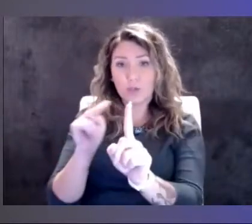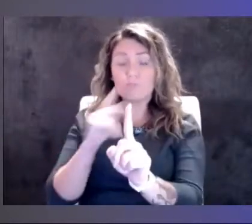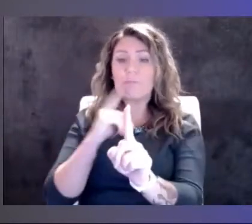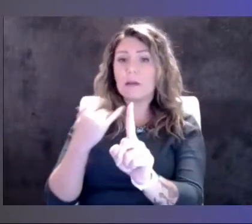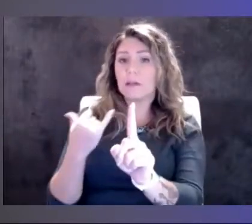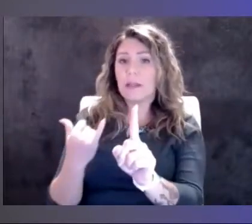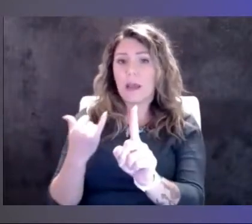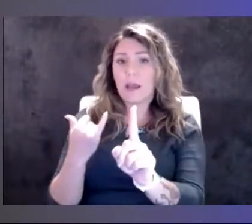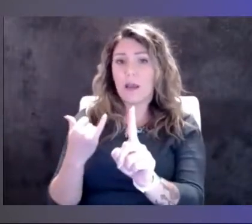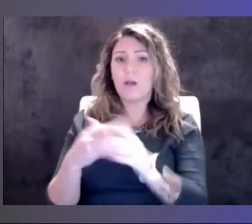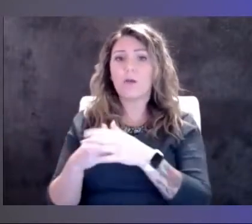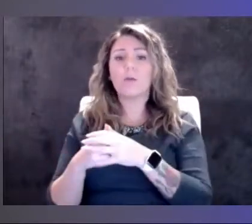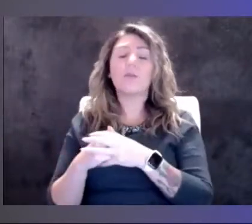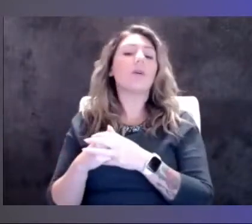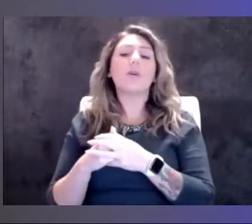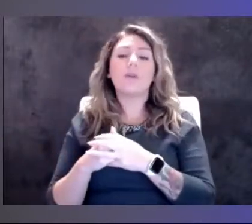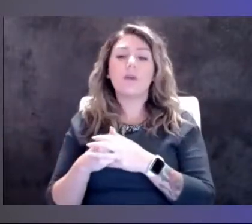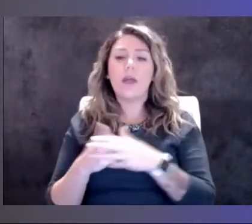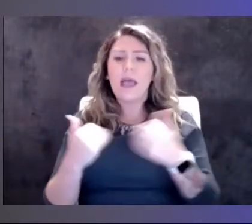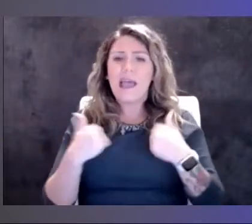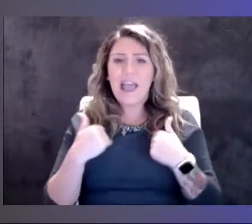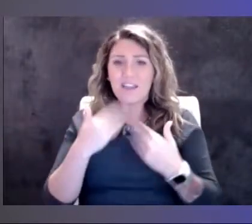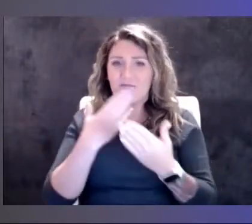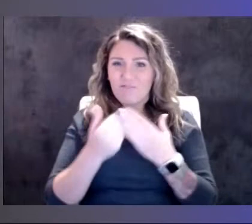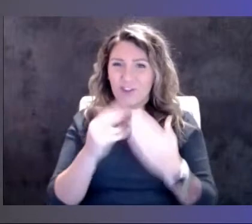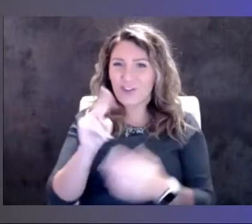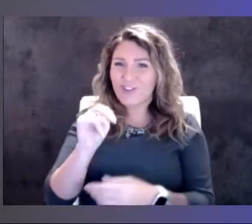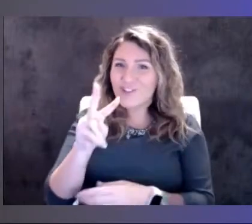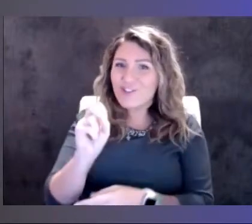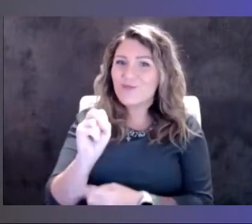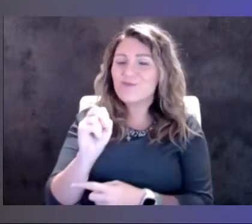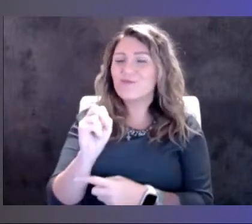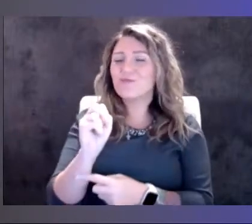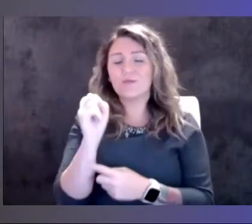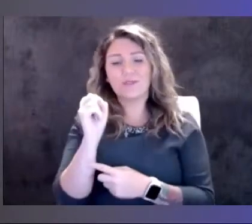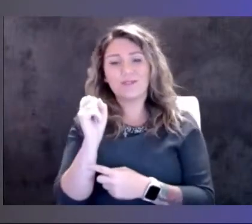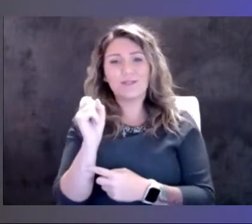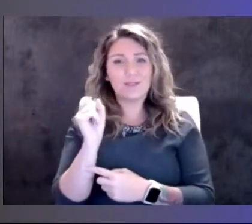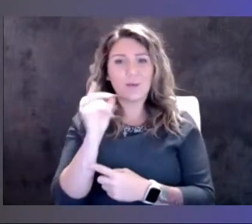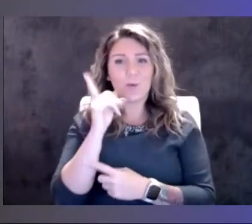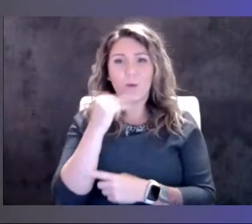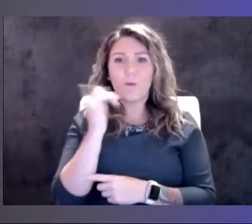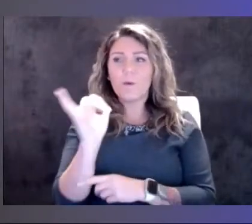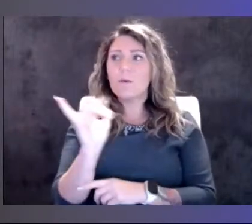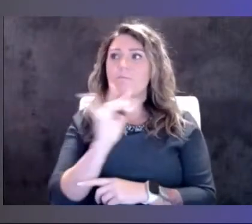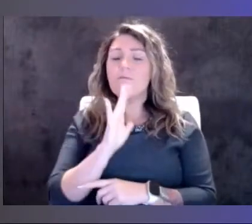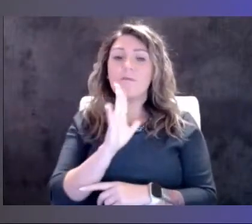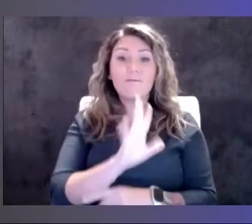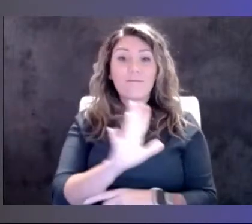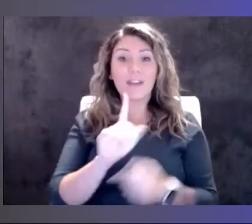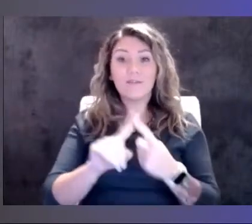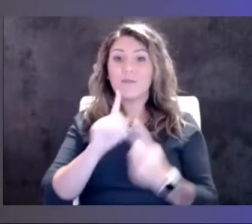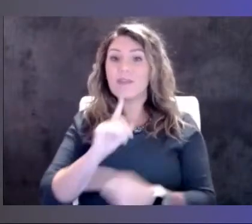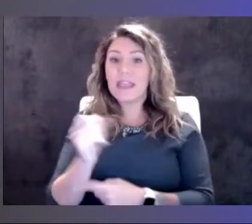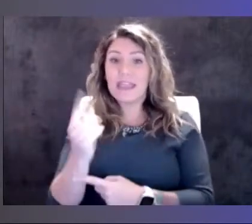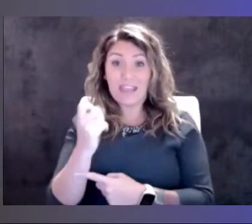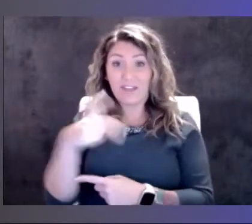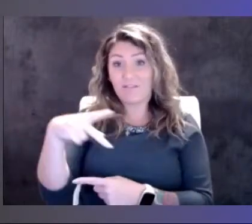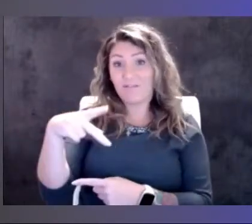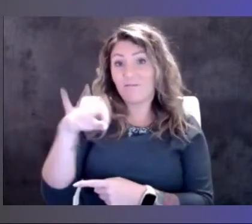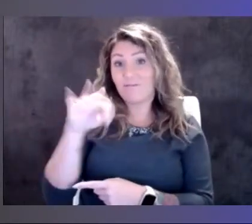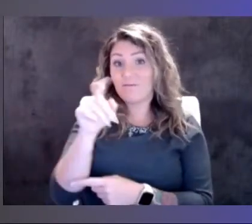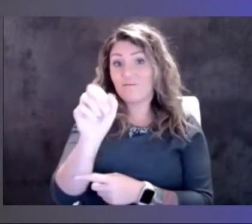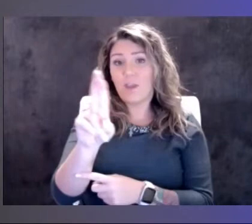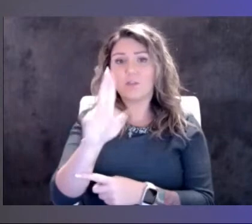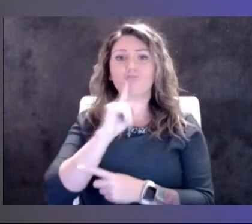we do have some good news that it looks like the 5 to 11-year-old Pfizer vaccine will be authorized soon and then